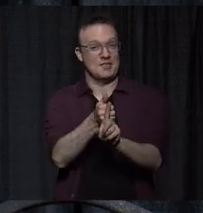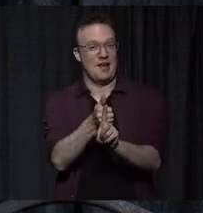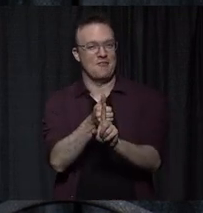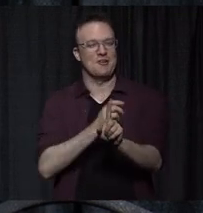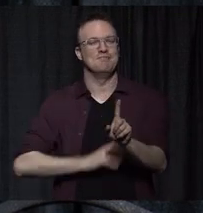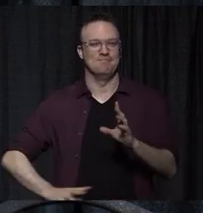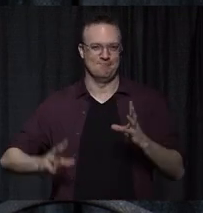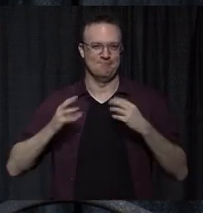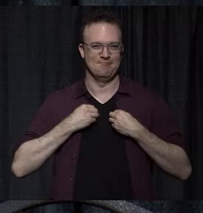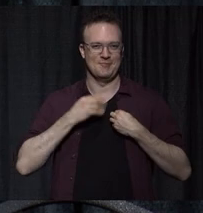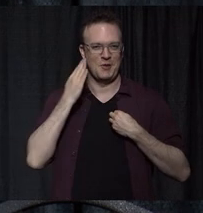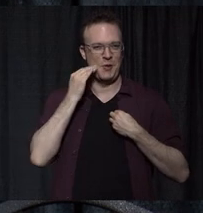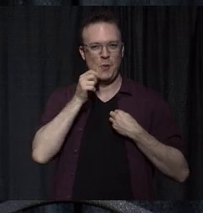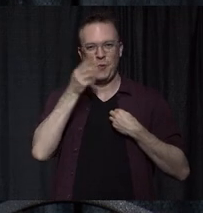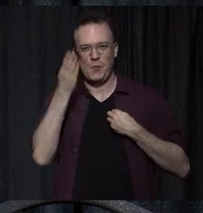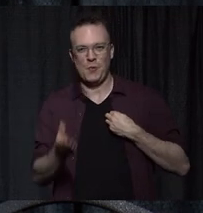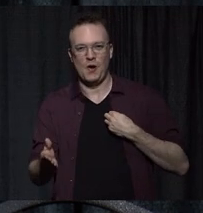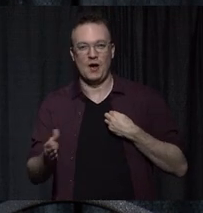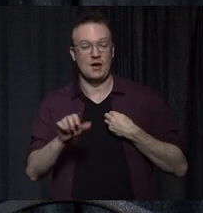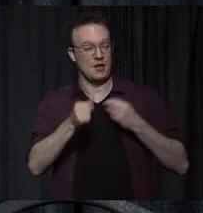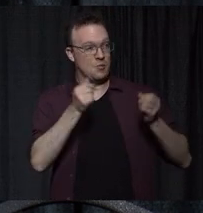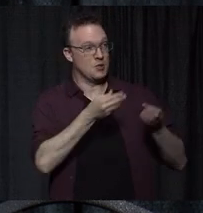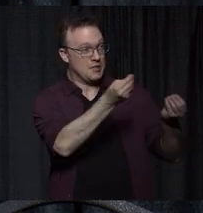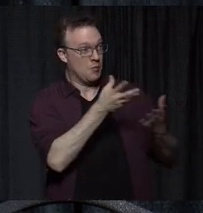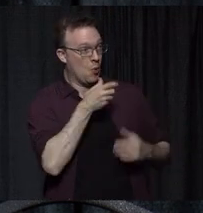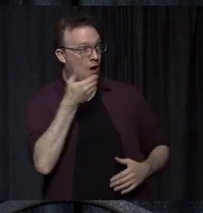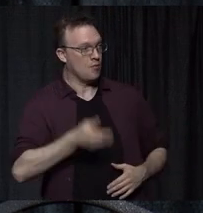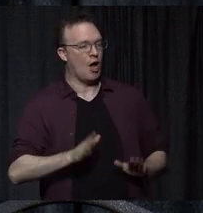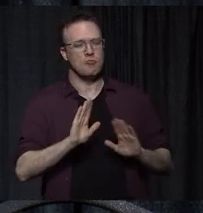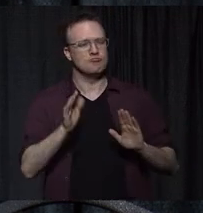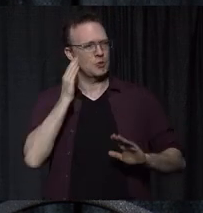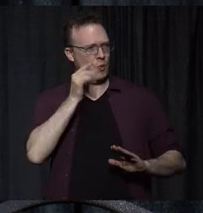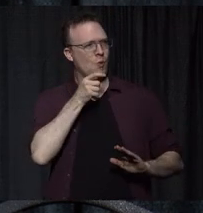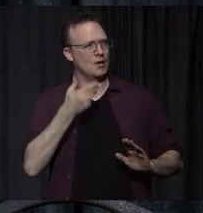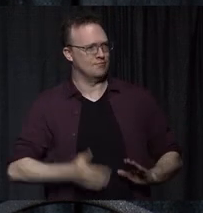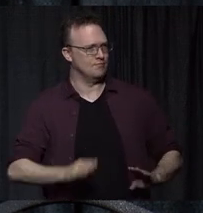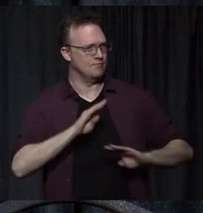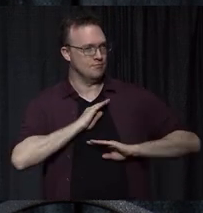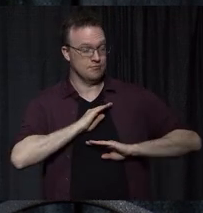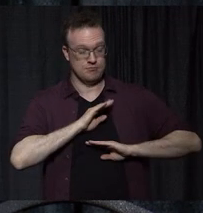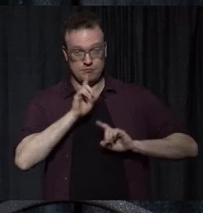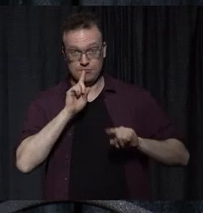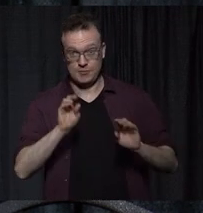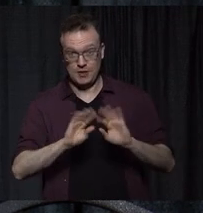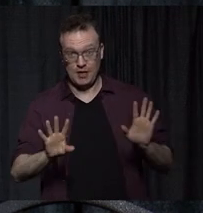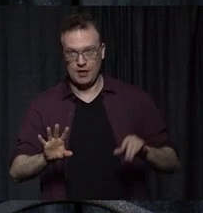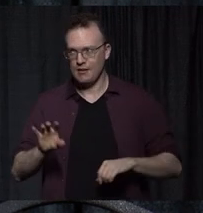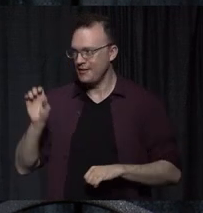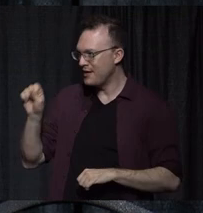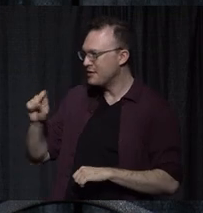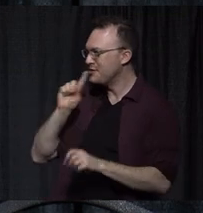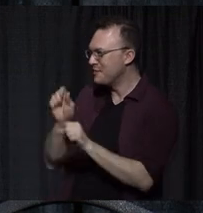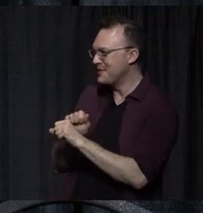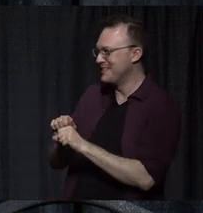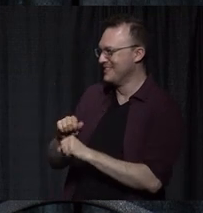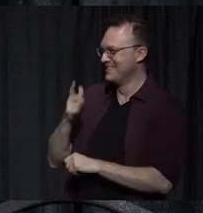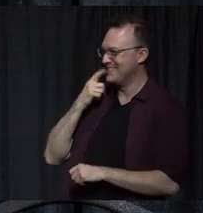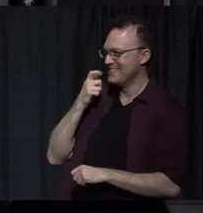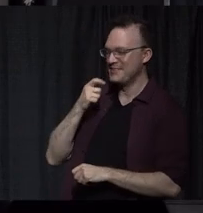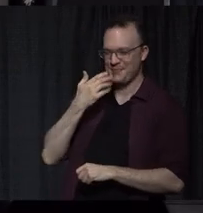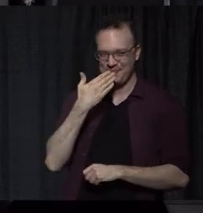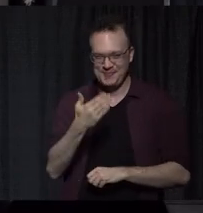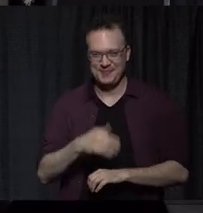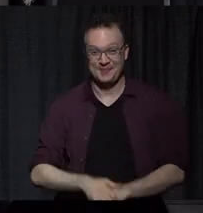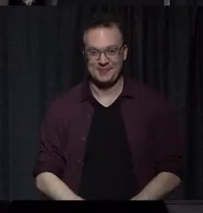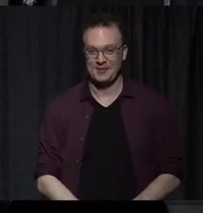you are, and not have anybody else tell you who you are. Does that answer your question? Yes, absolutely. Okay, all right, thank